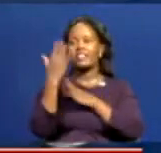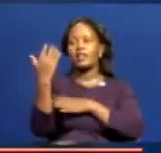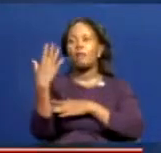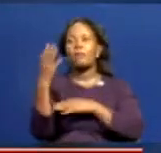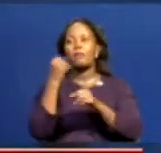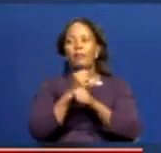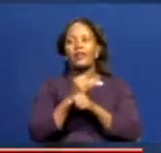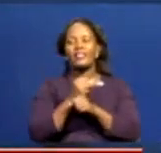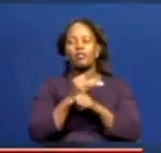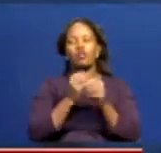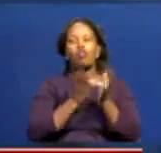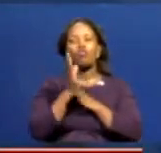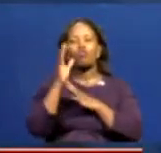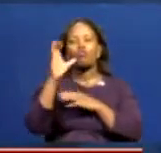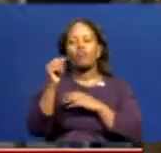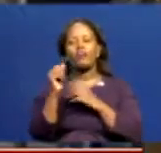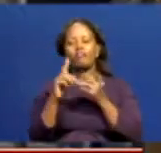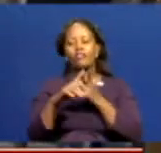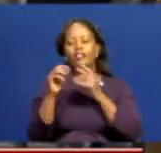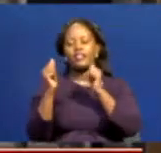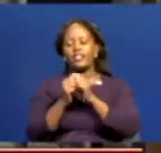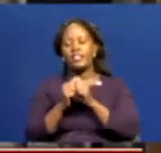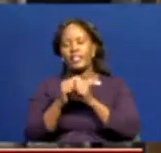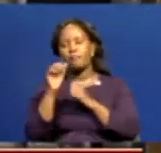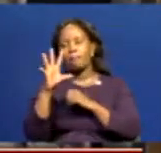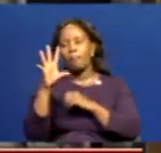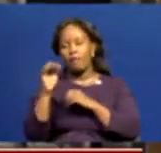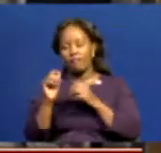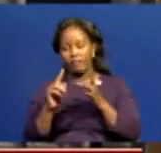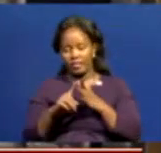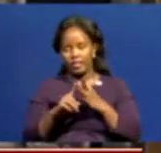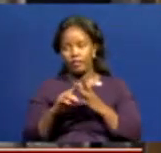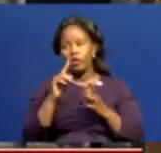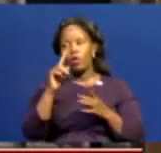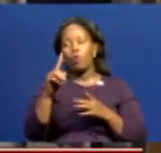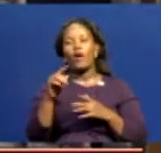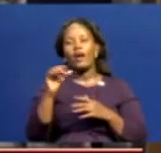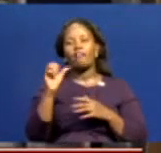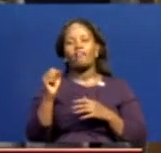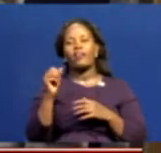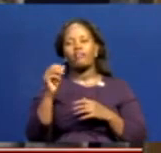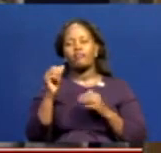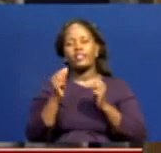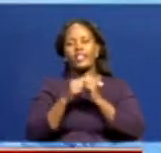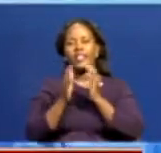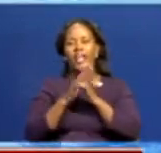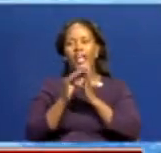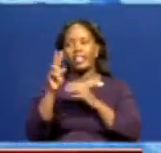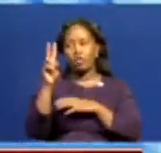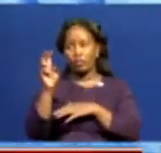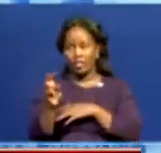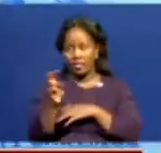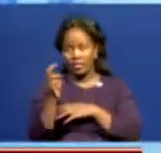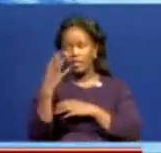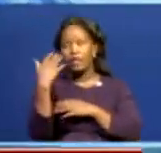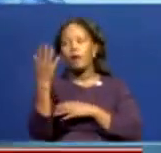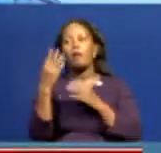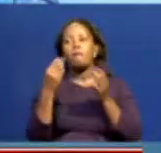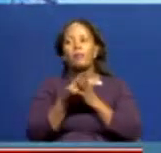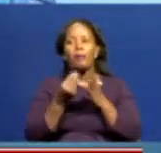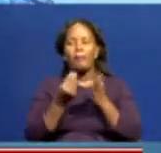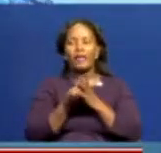5, 10, 50 cents, 1 shilling, 5, 10 and 20 shillings, while the notes were